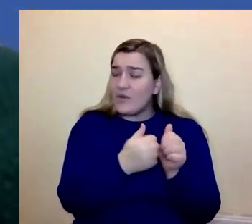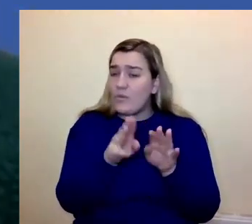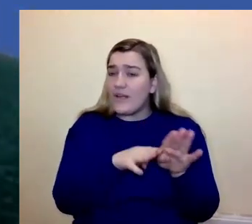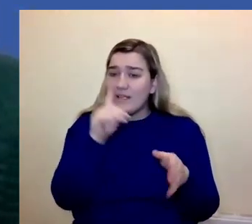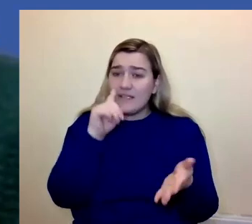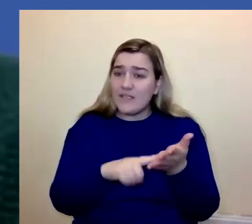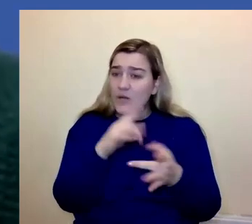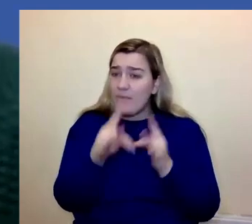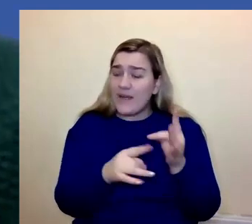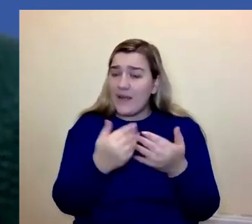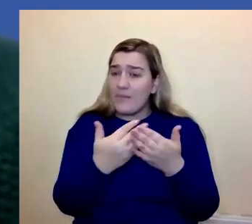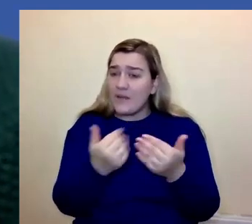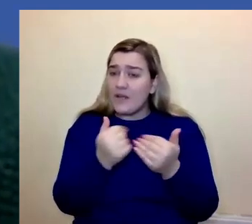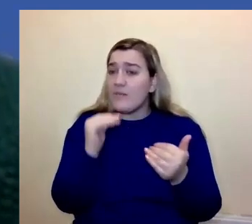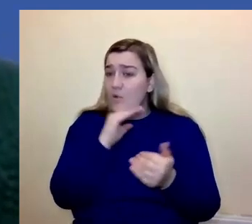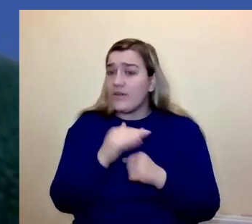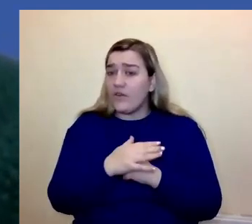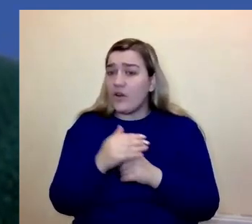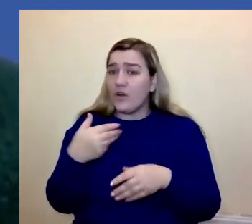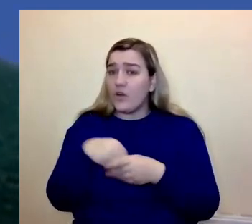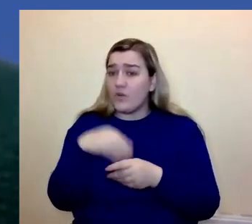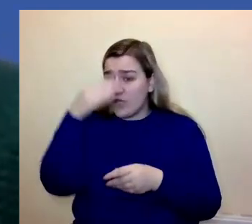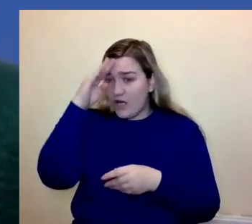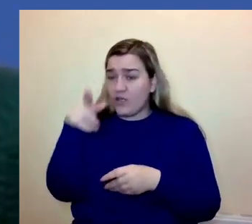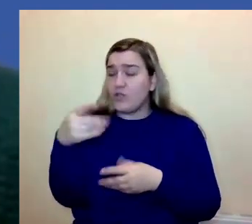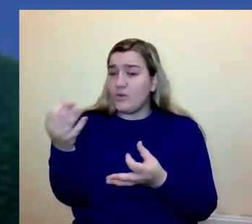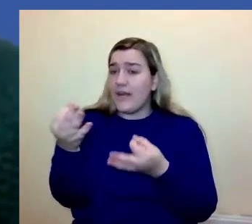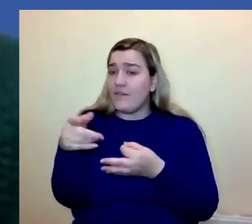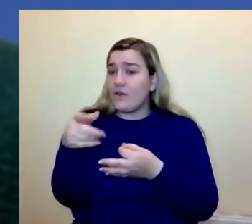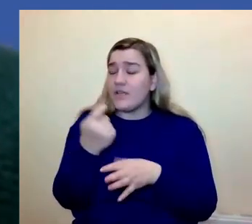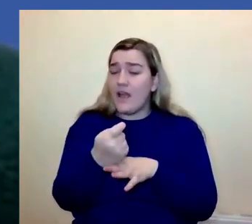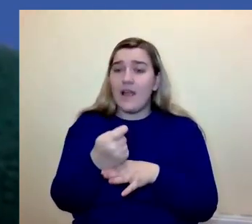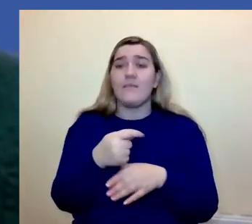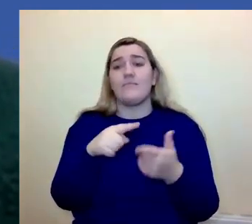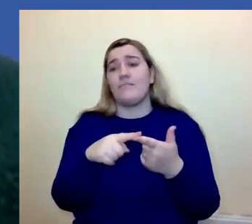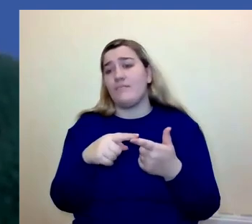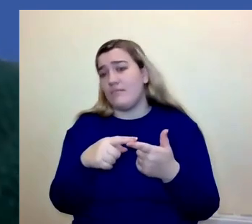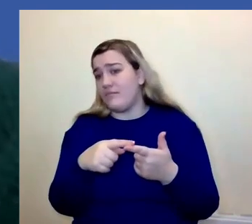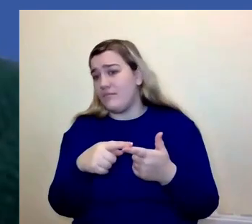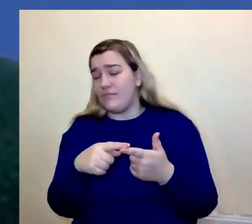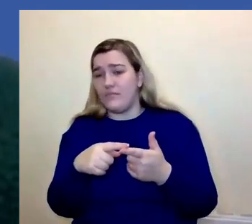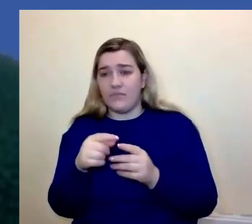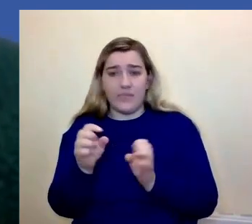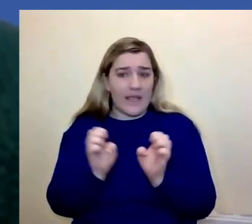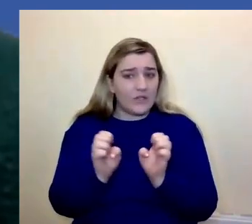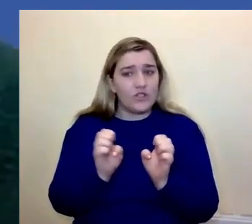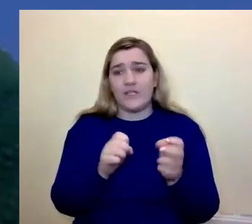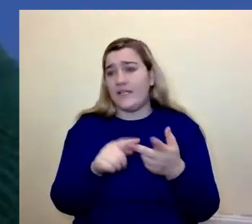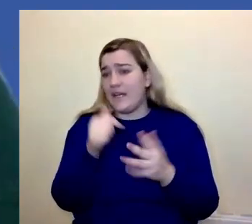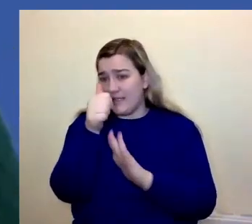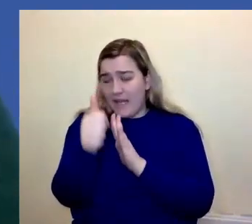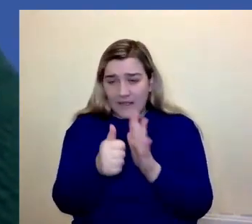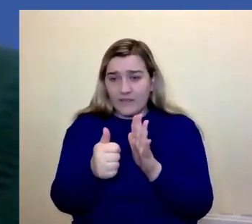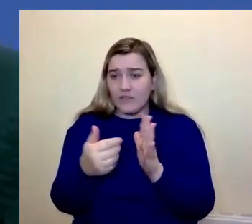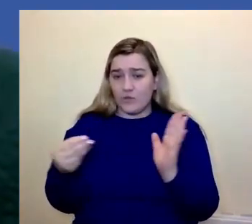it was important for Inclusion Ireland that you gave your time, energy, and talent. What did you